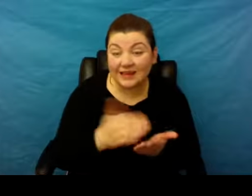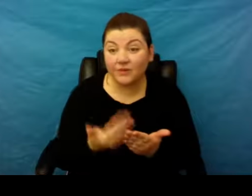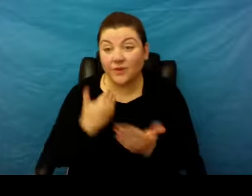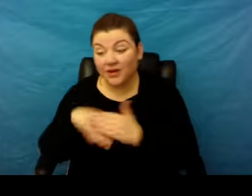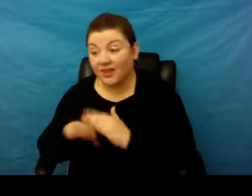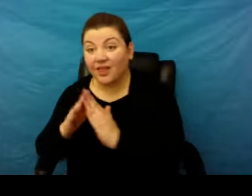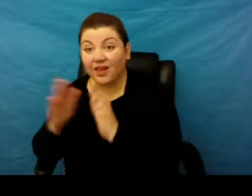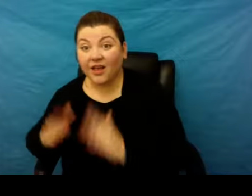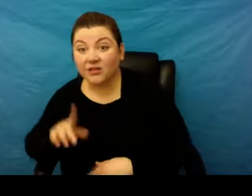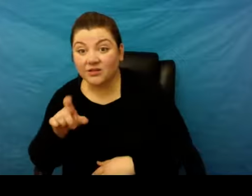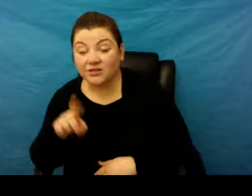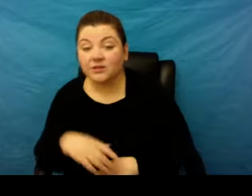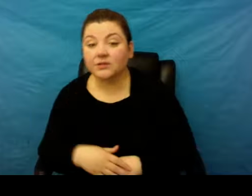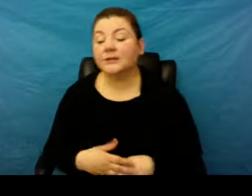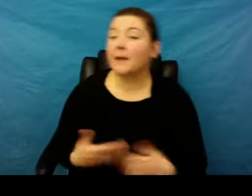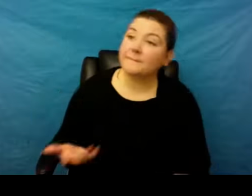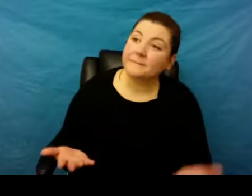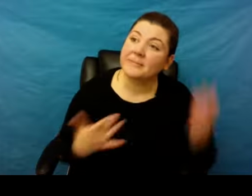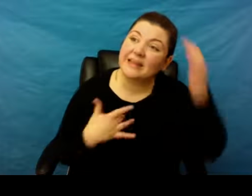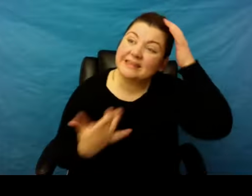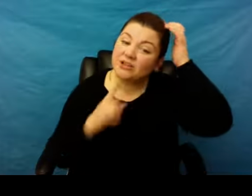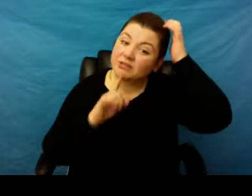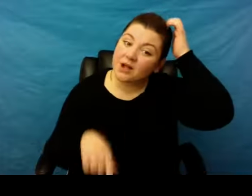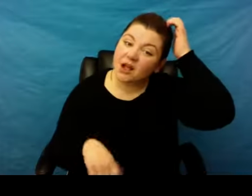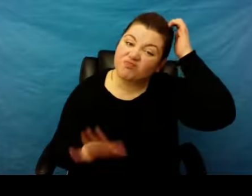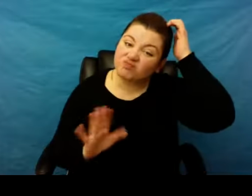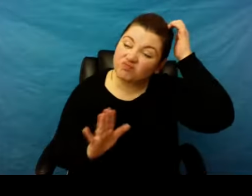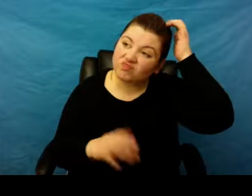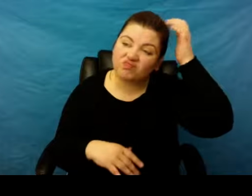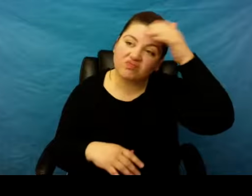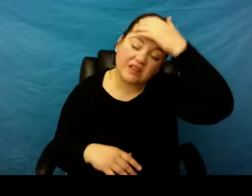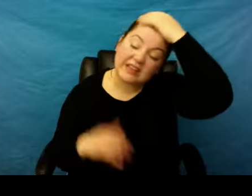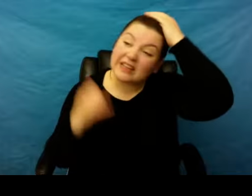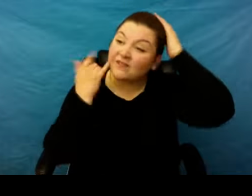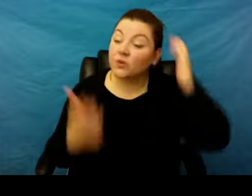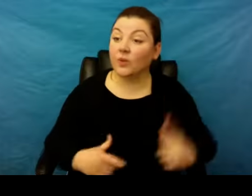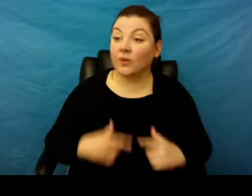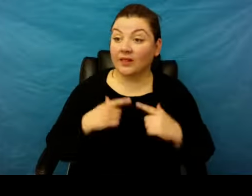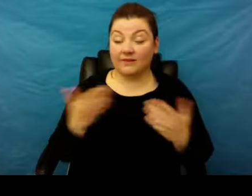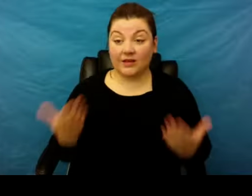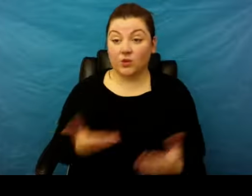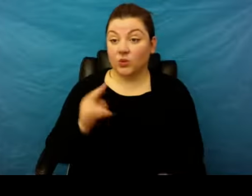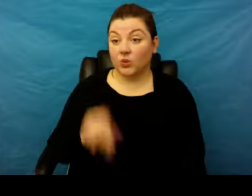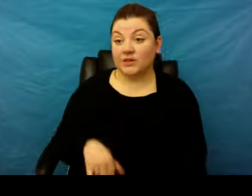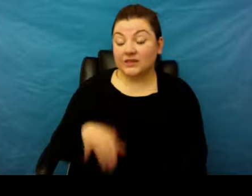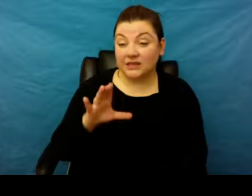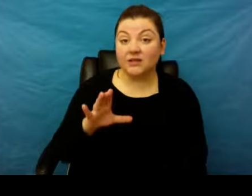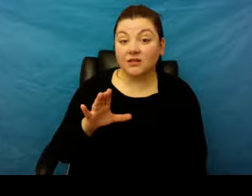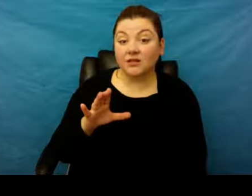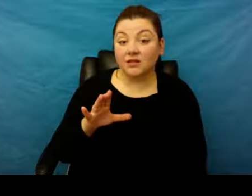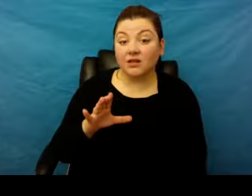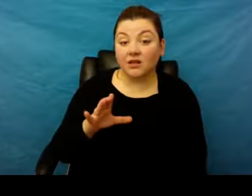think the general answer to that is no. I think that, if you live in New York City, where there's a lot